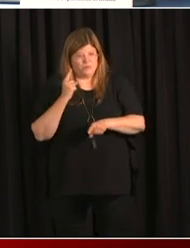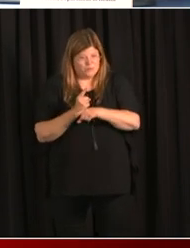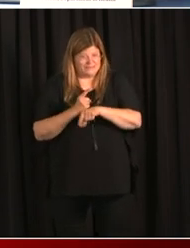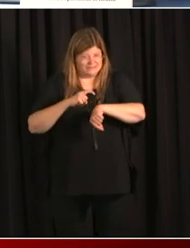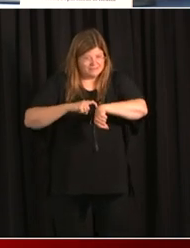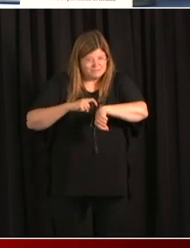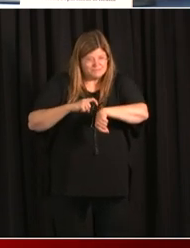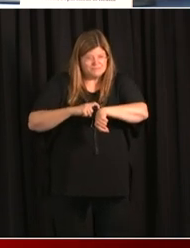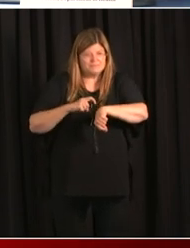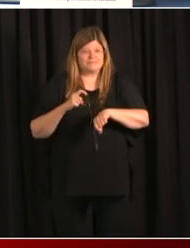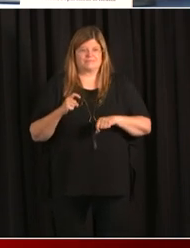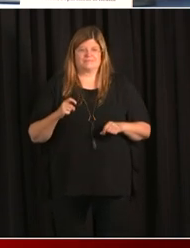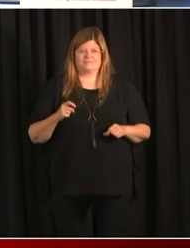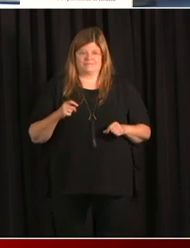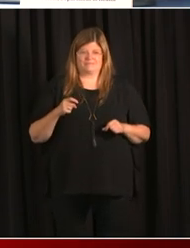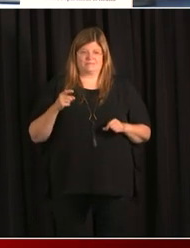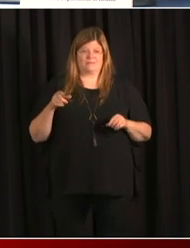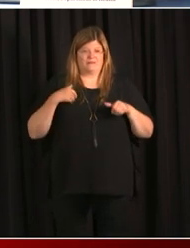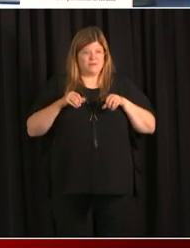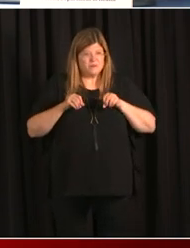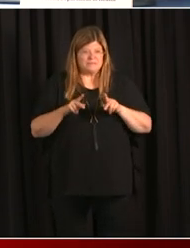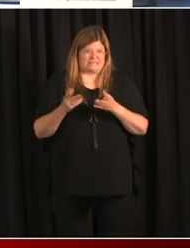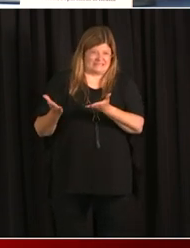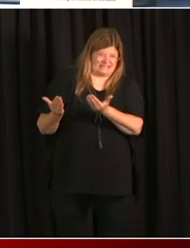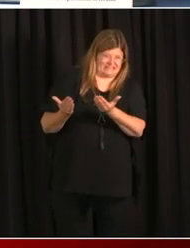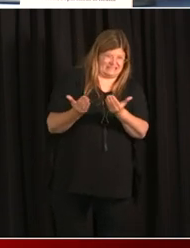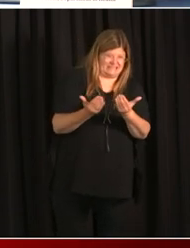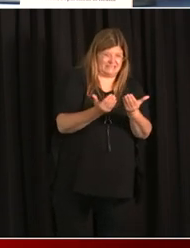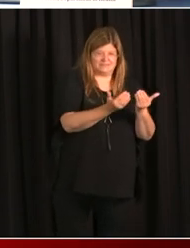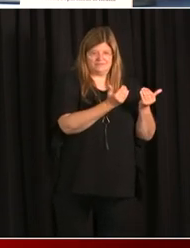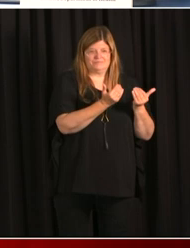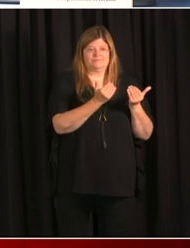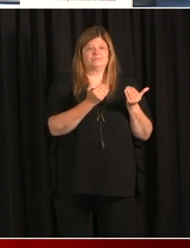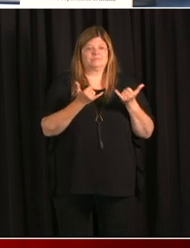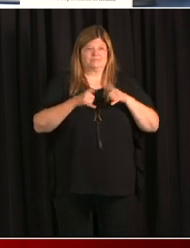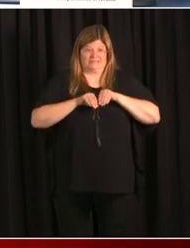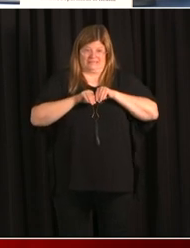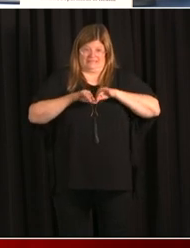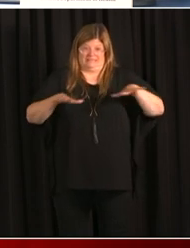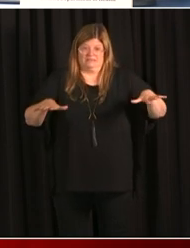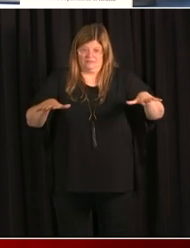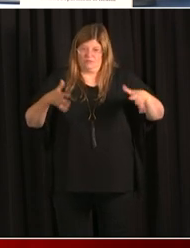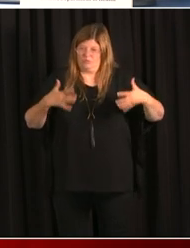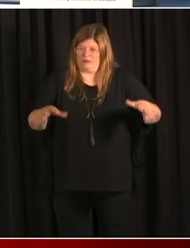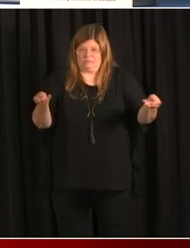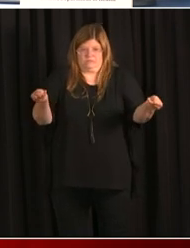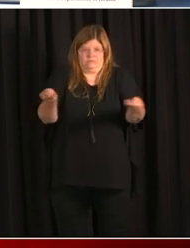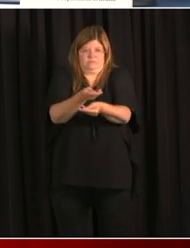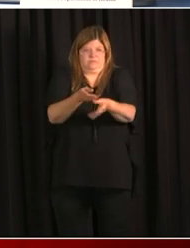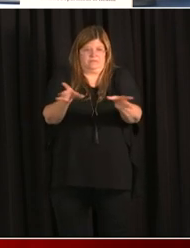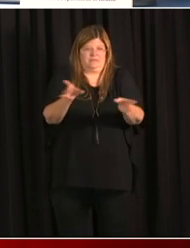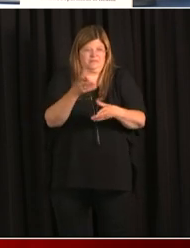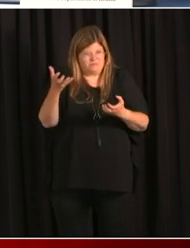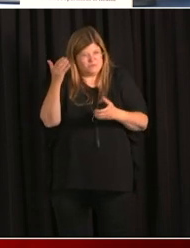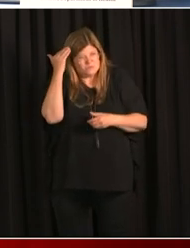so they therefore have the opportunity to continue to transmit the virus to others. And so we want residents to know about